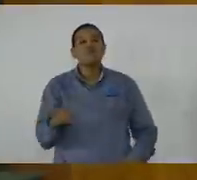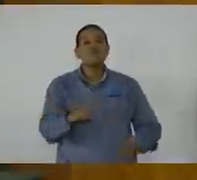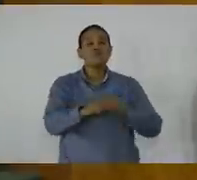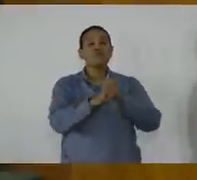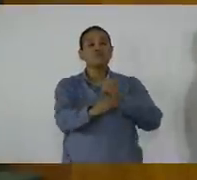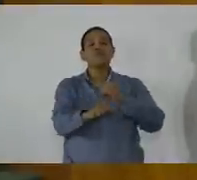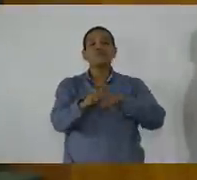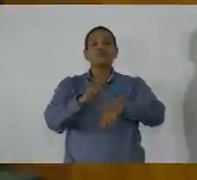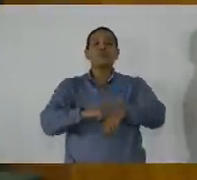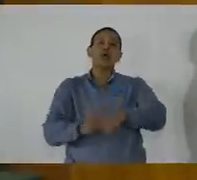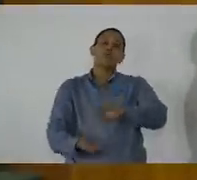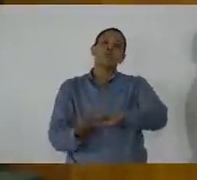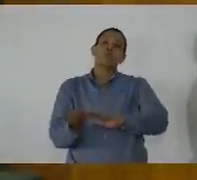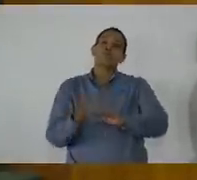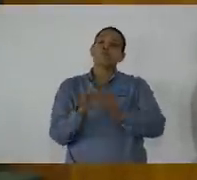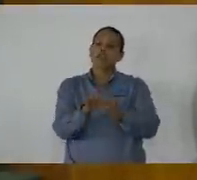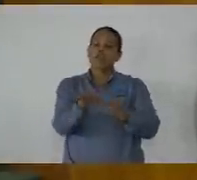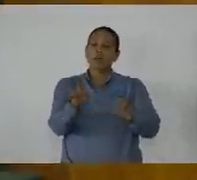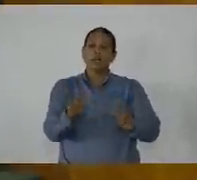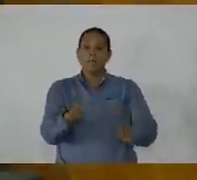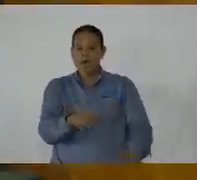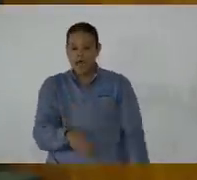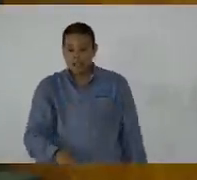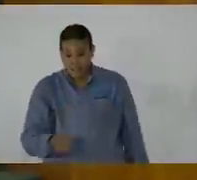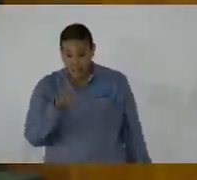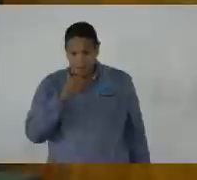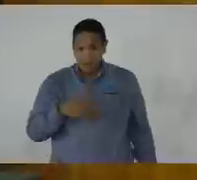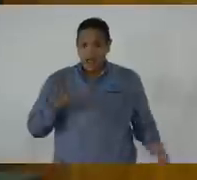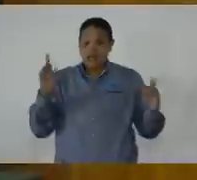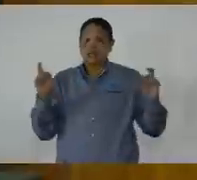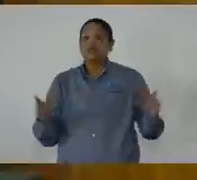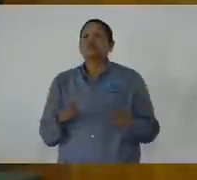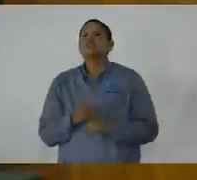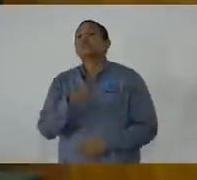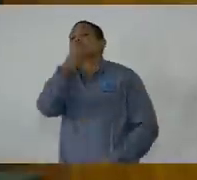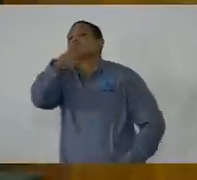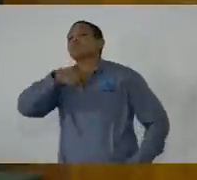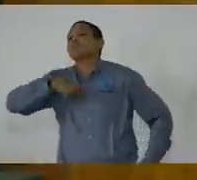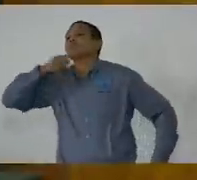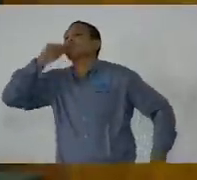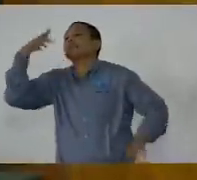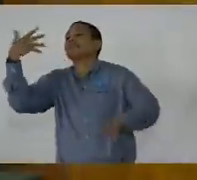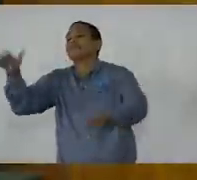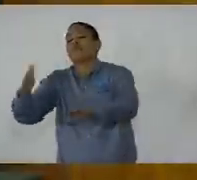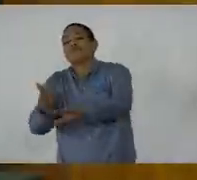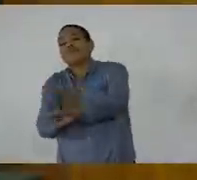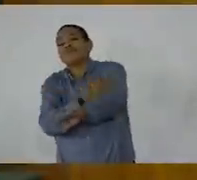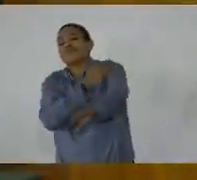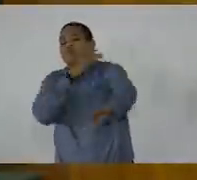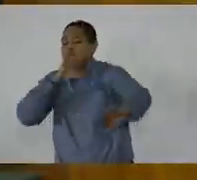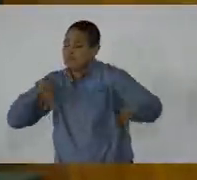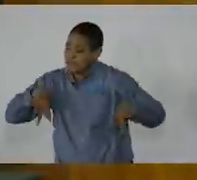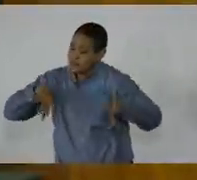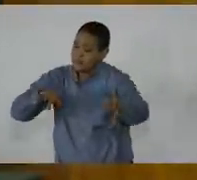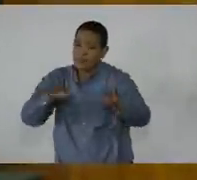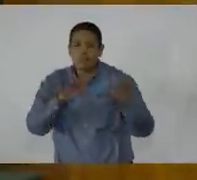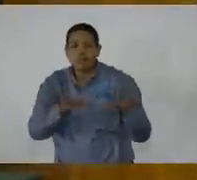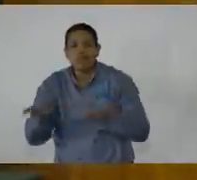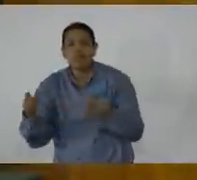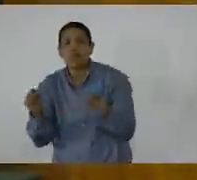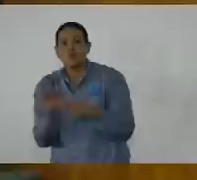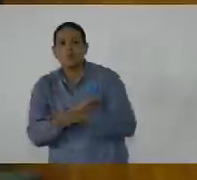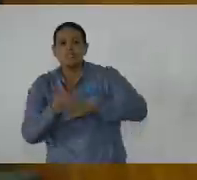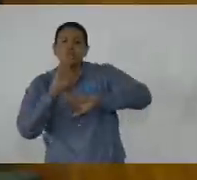extension phase of that pilot. Madam Speaker, we are improving the ease of doing business to enhance